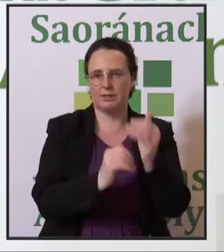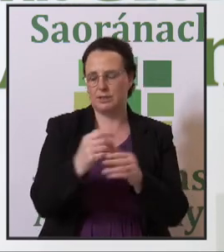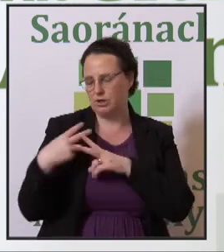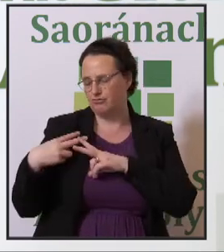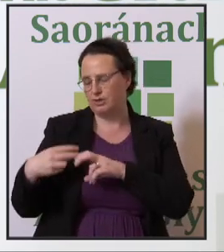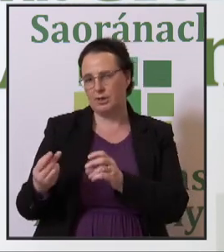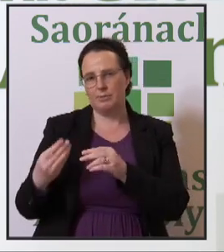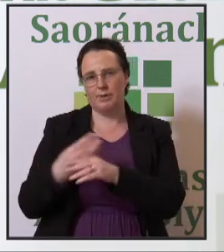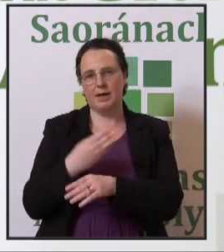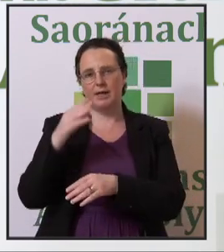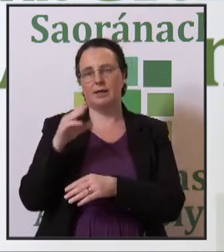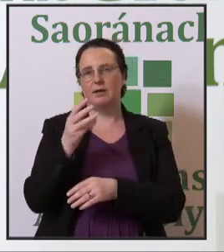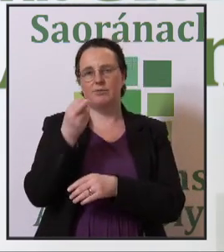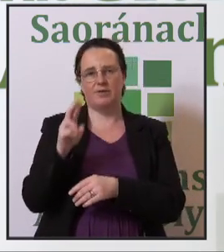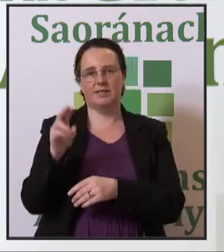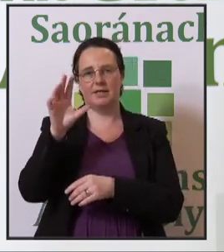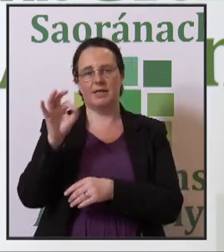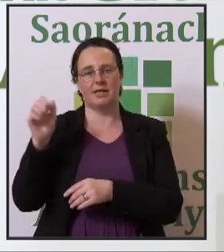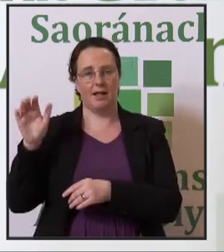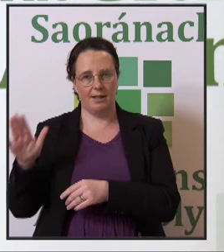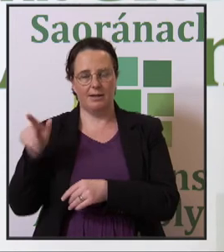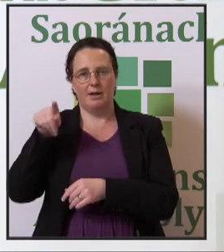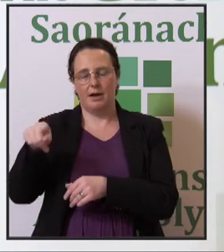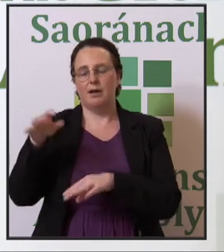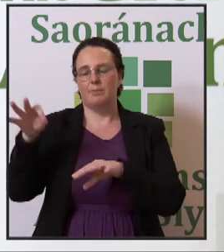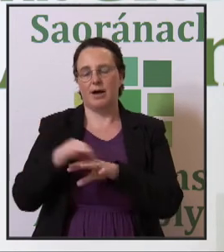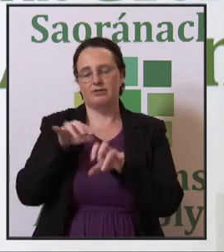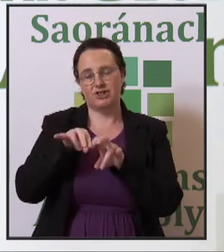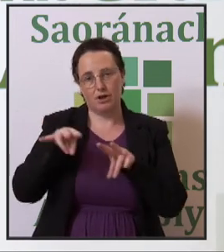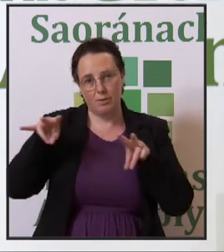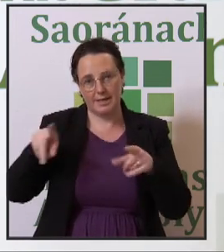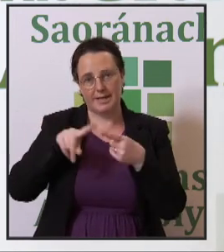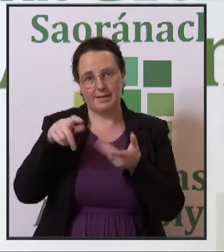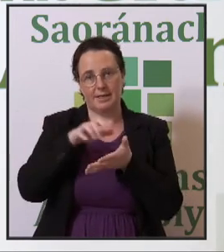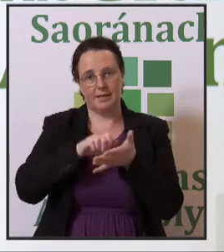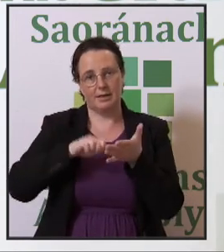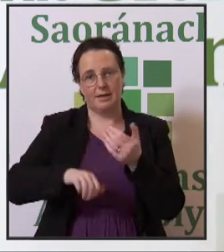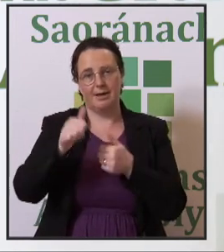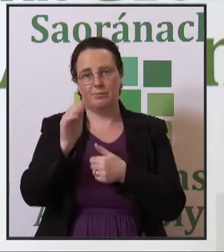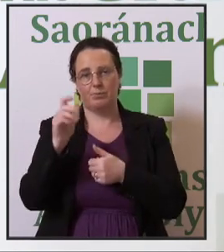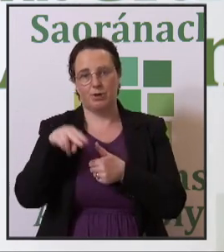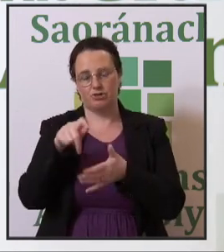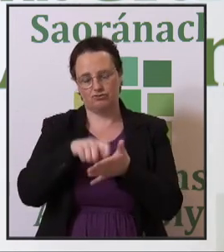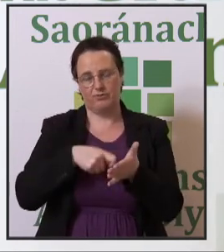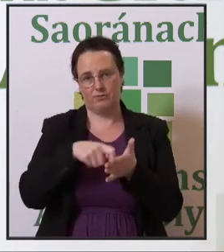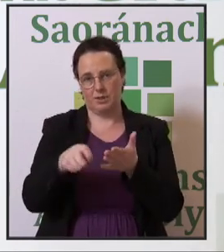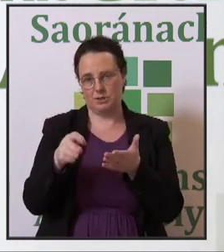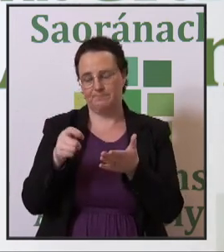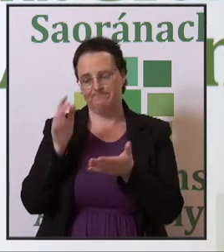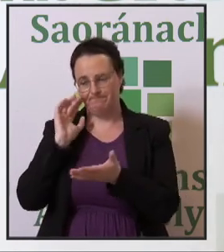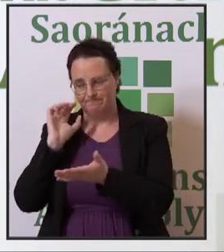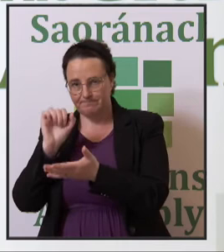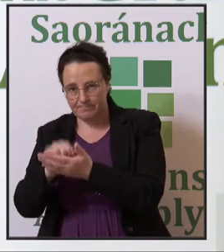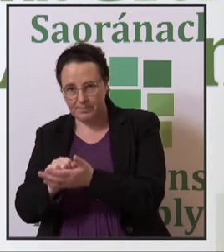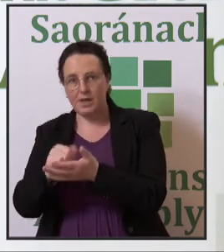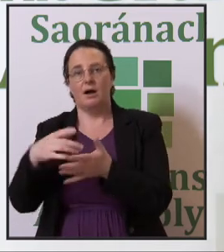by Professor Jos Elking et al. On the marriage equality and the abortion referendums finds not only high levels